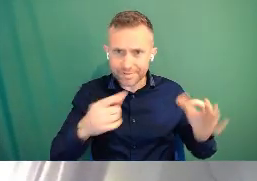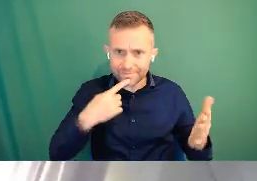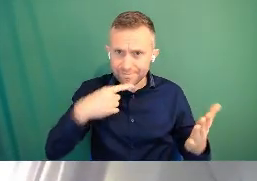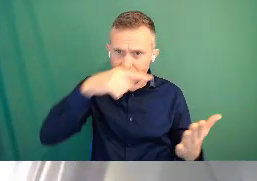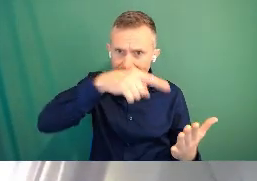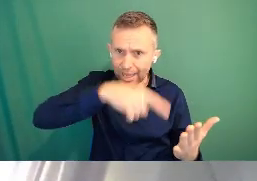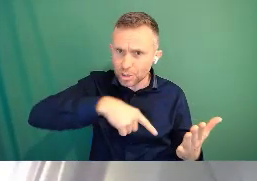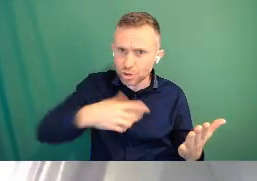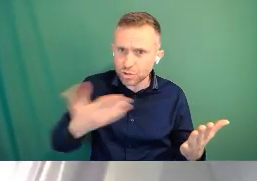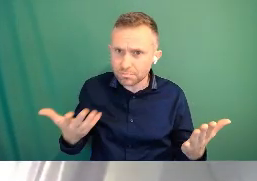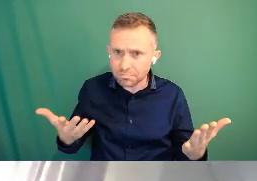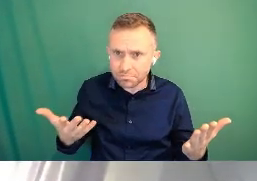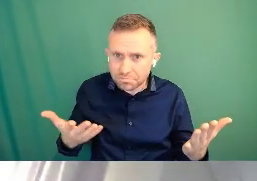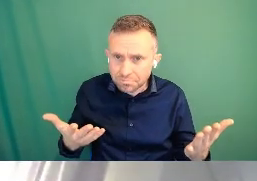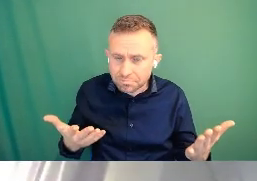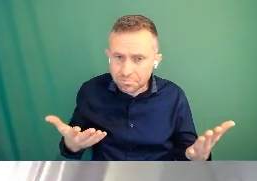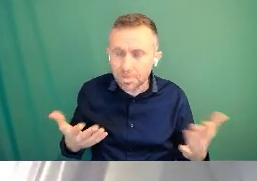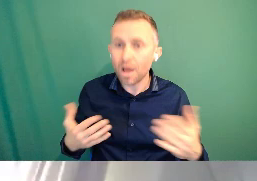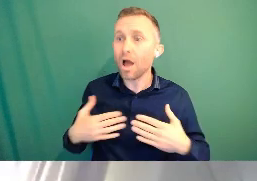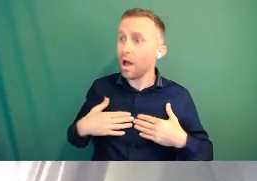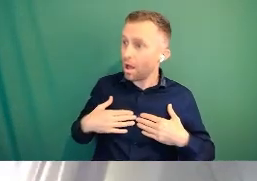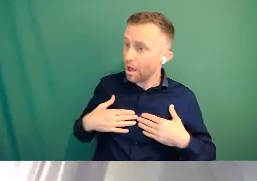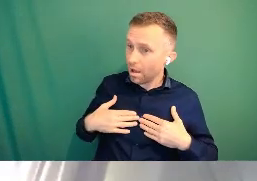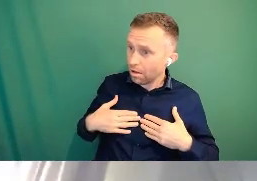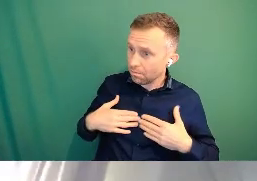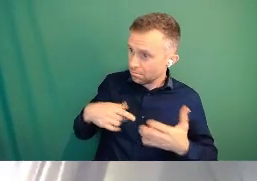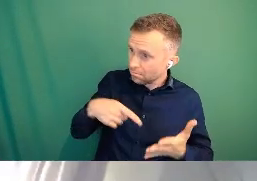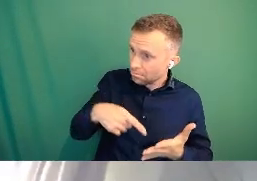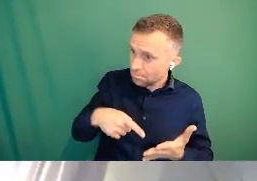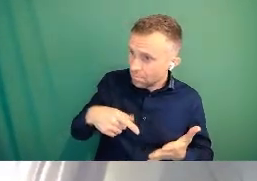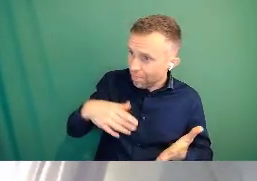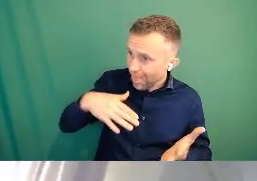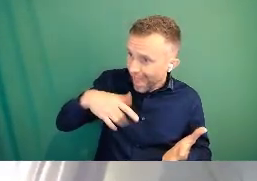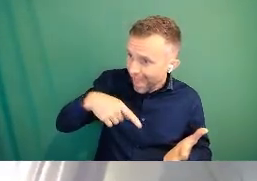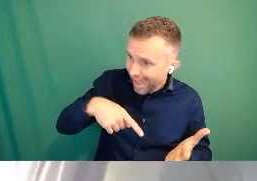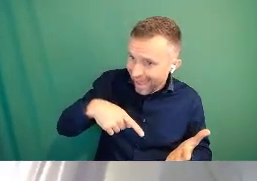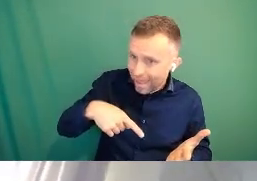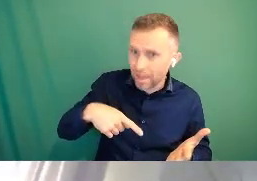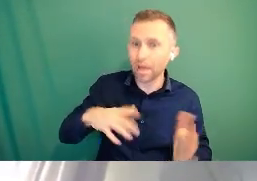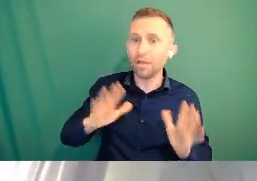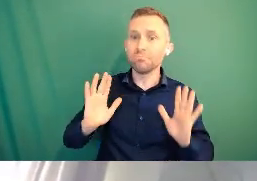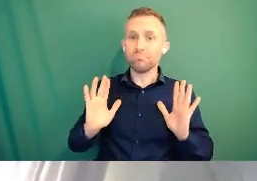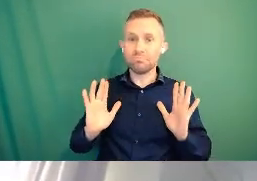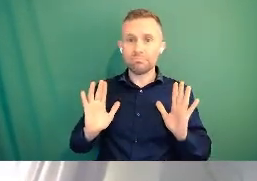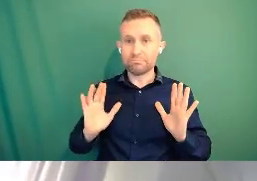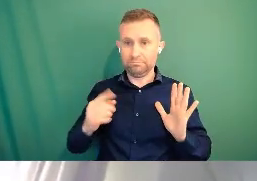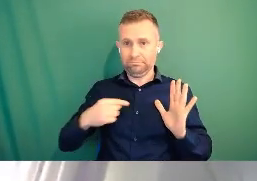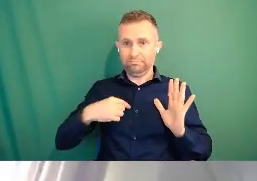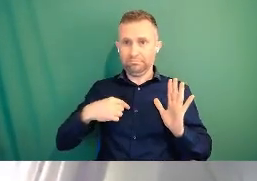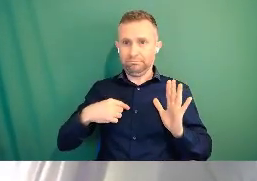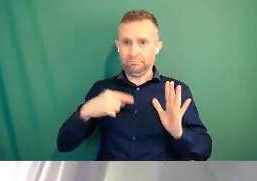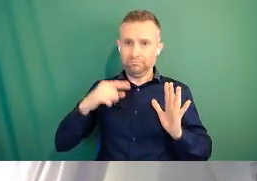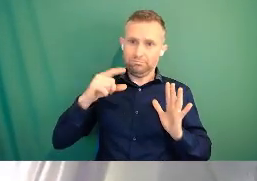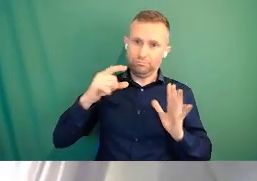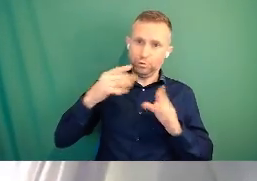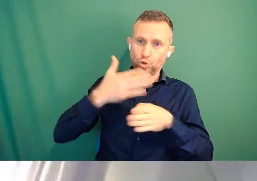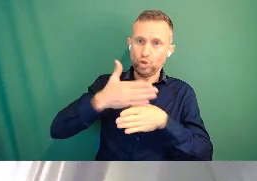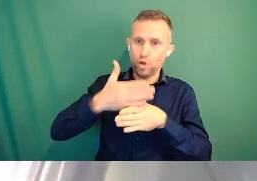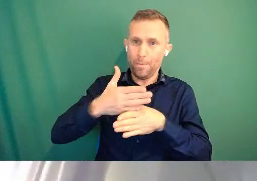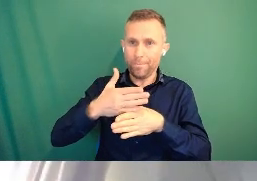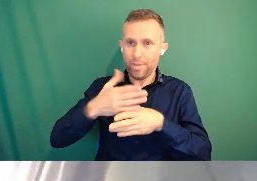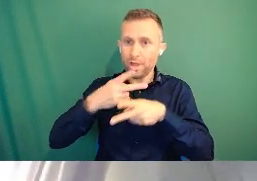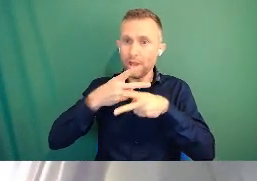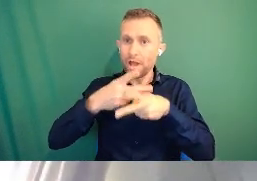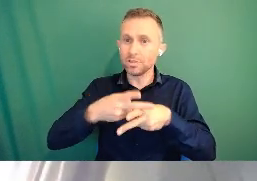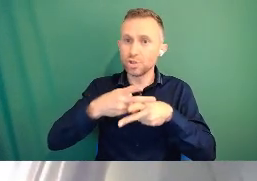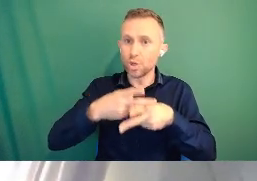then I'll mention it for them to look into. We don't as custodians, we don't actually do anything on the website,